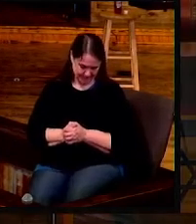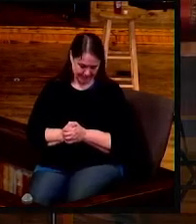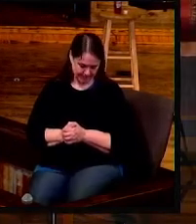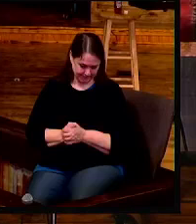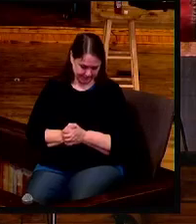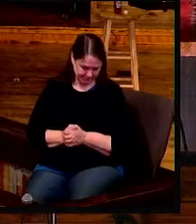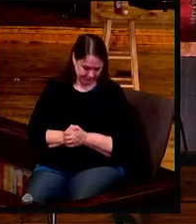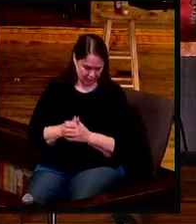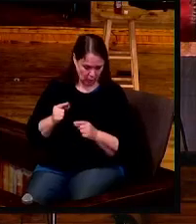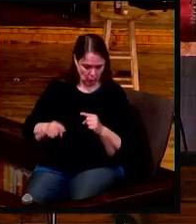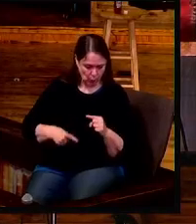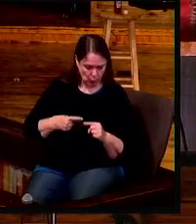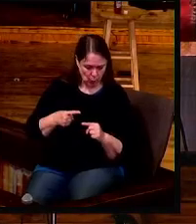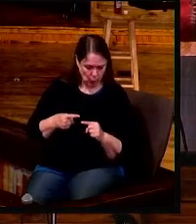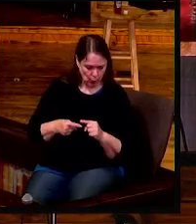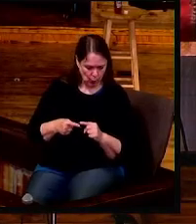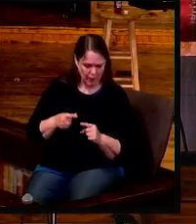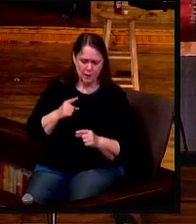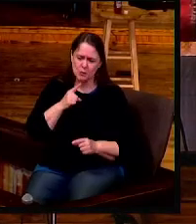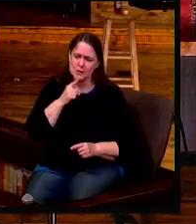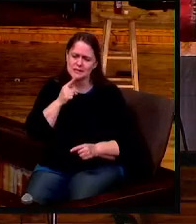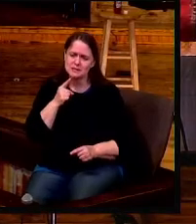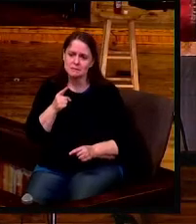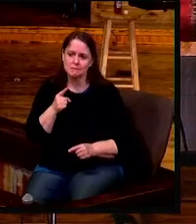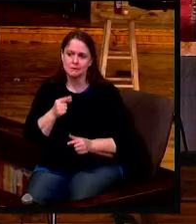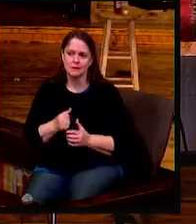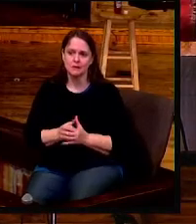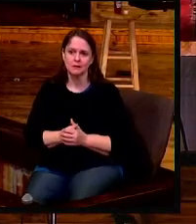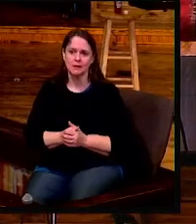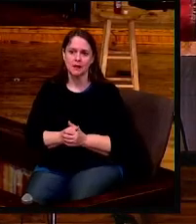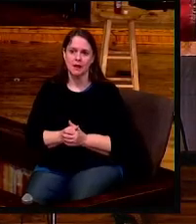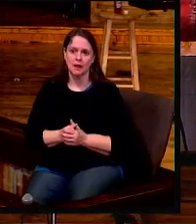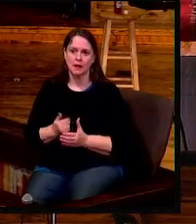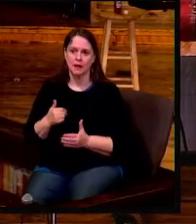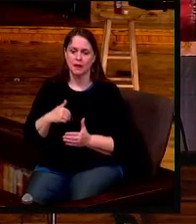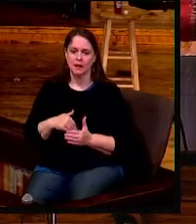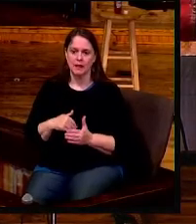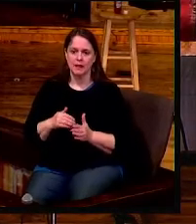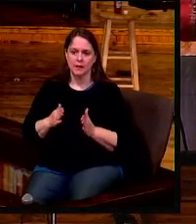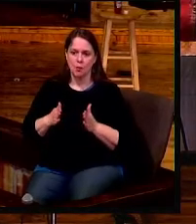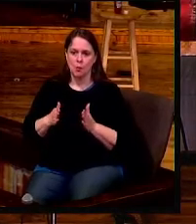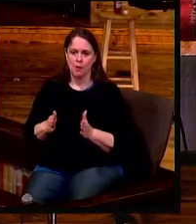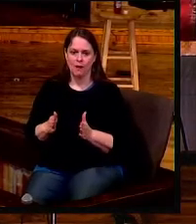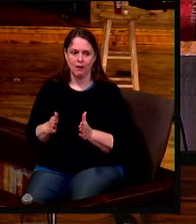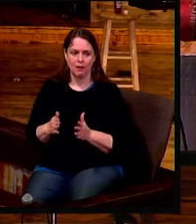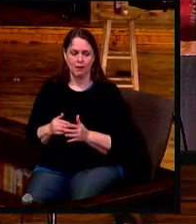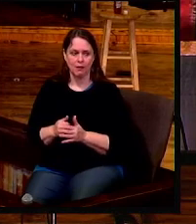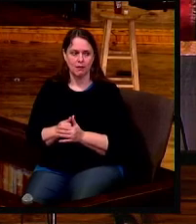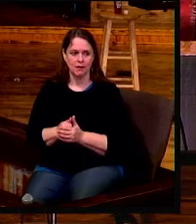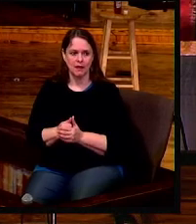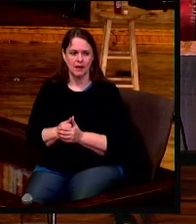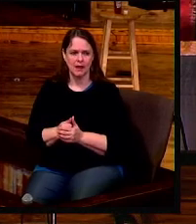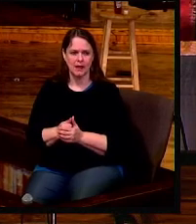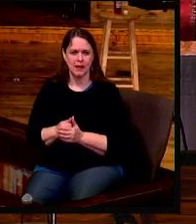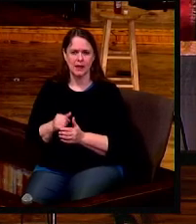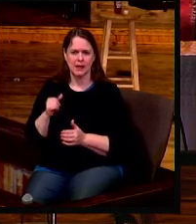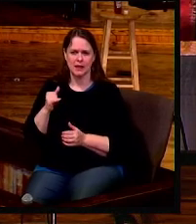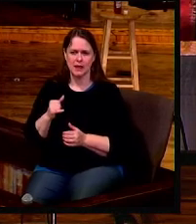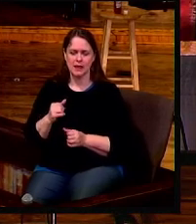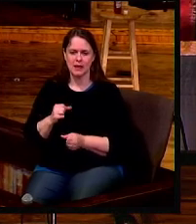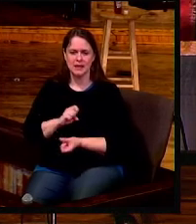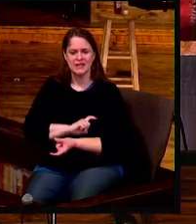But when we speak in certain roles and in certain manner, then it changes the atmosphere.